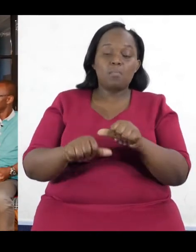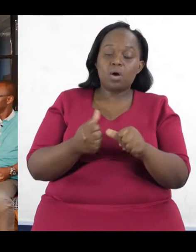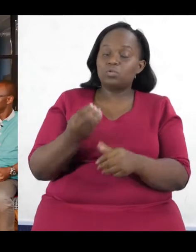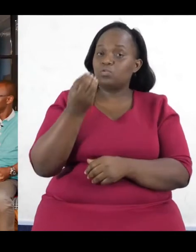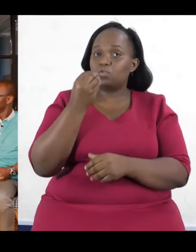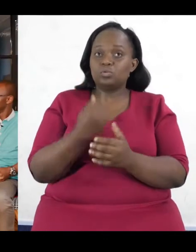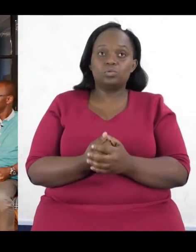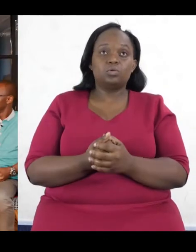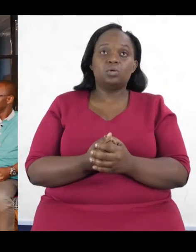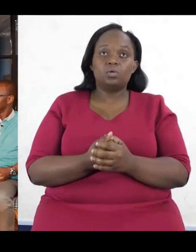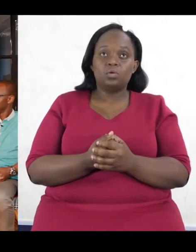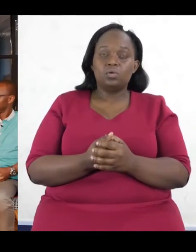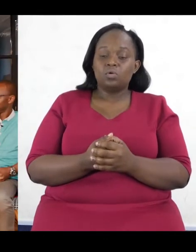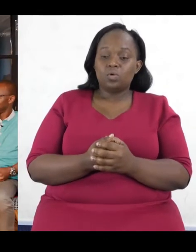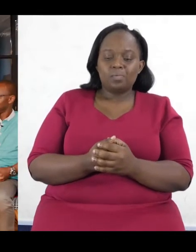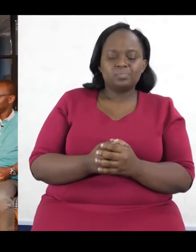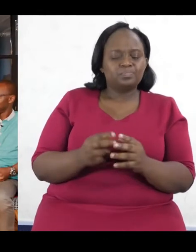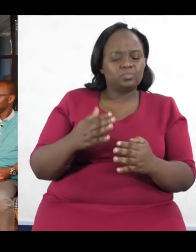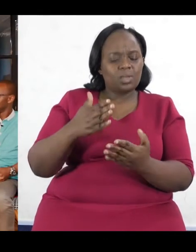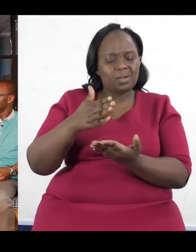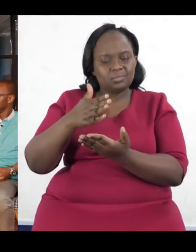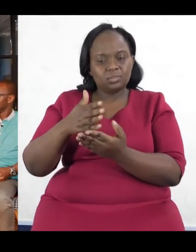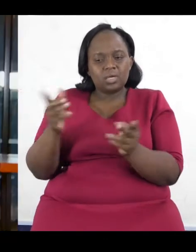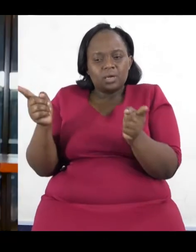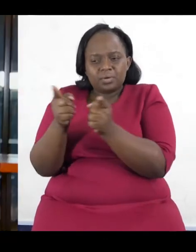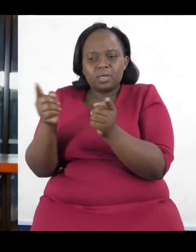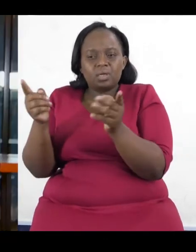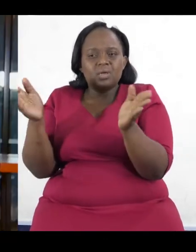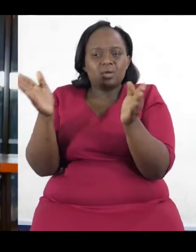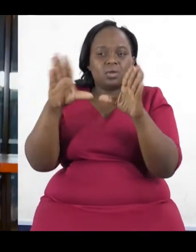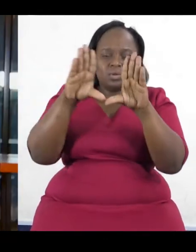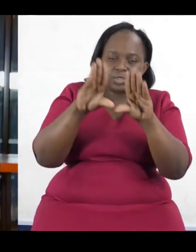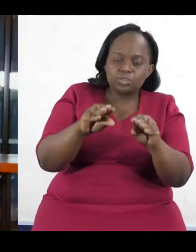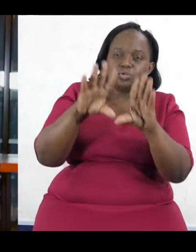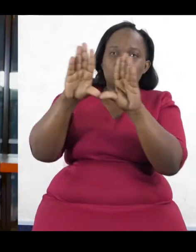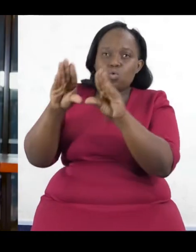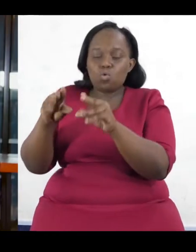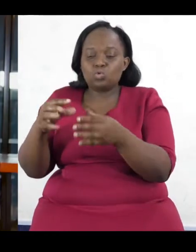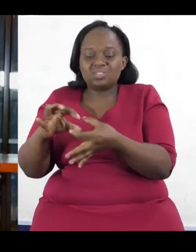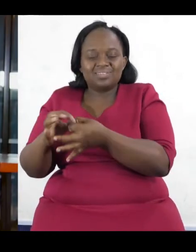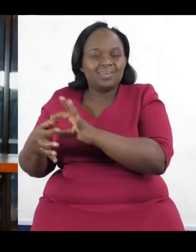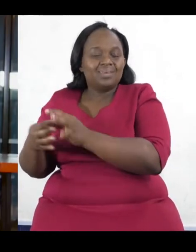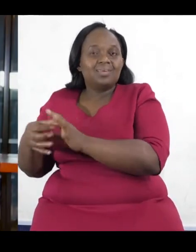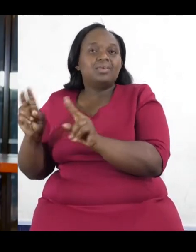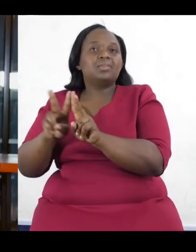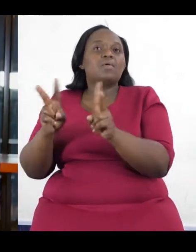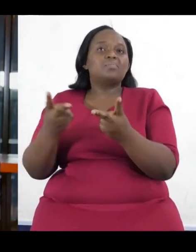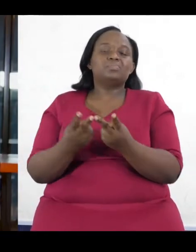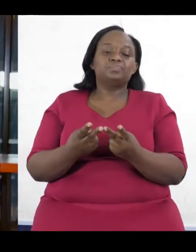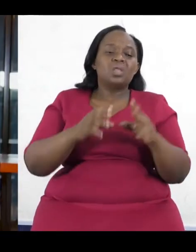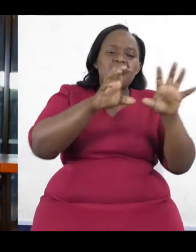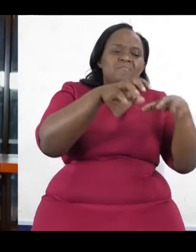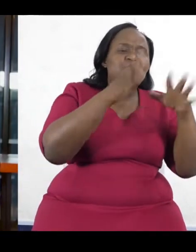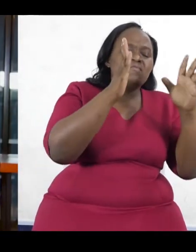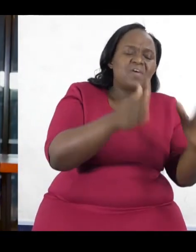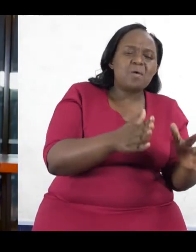like getting to cut the value chain such that if a farmer gets to produce food, they do not have to sell